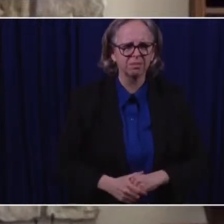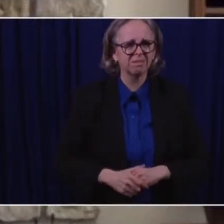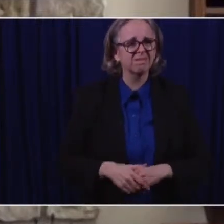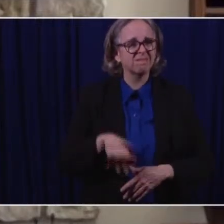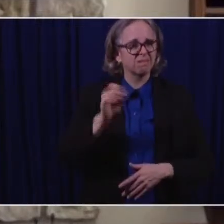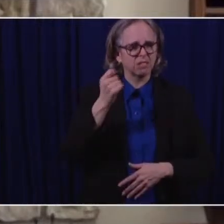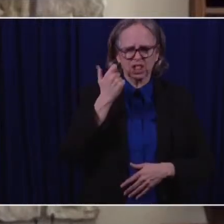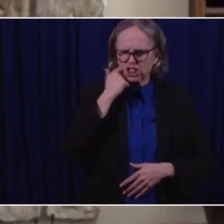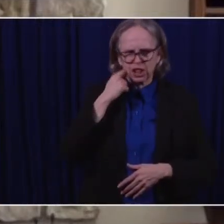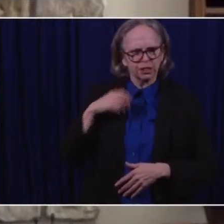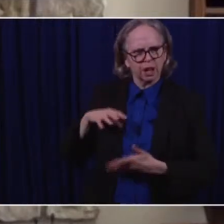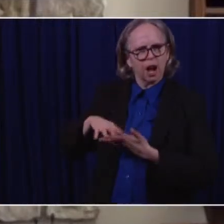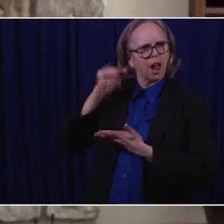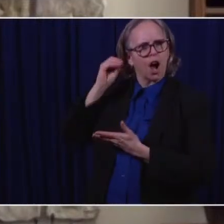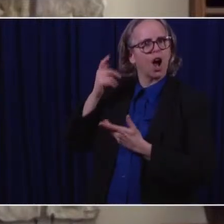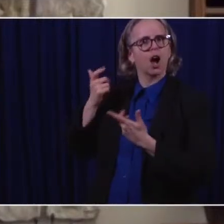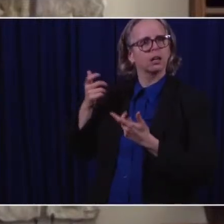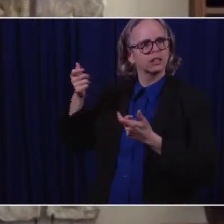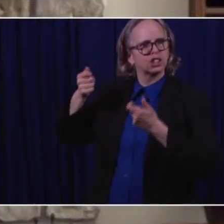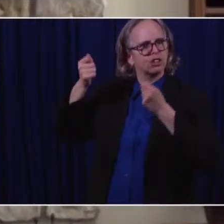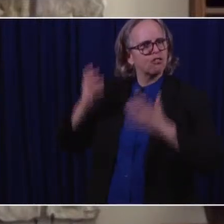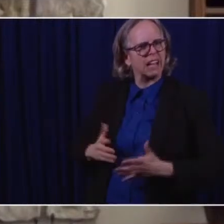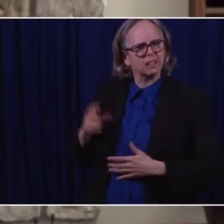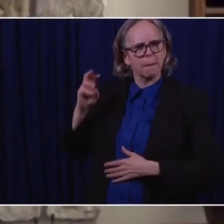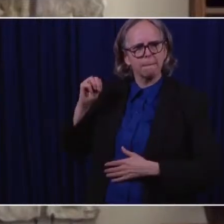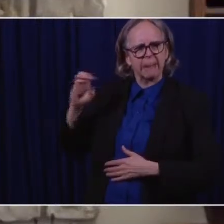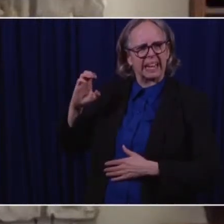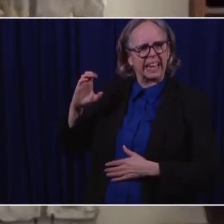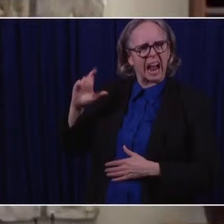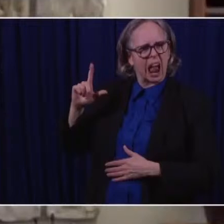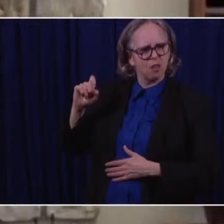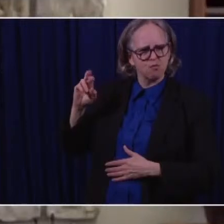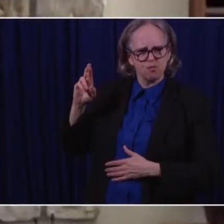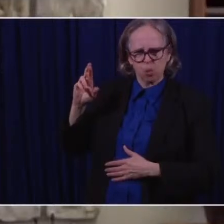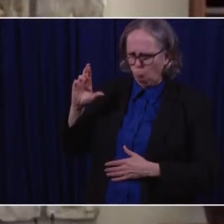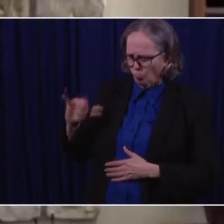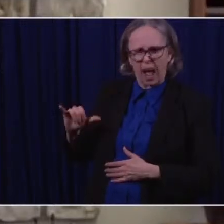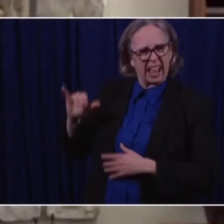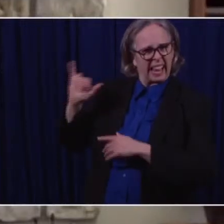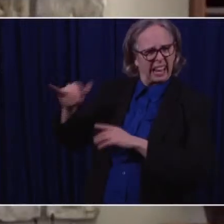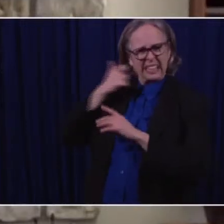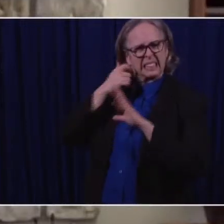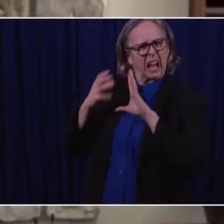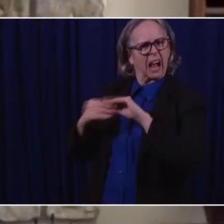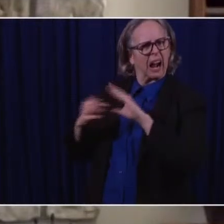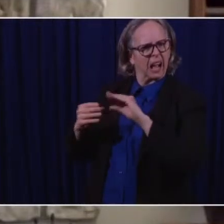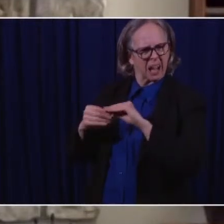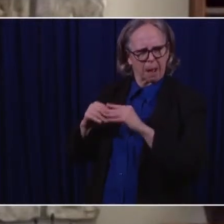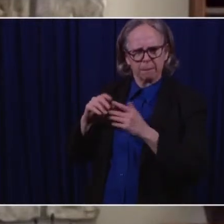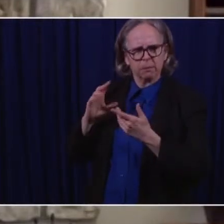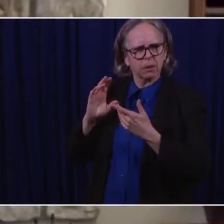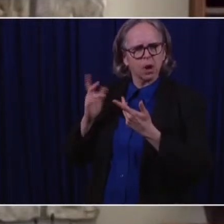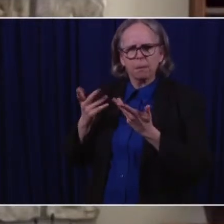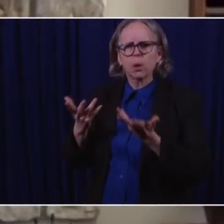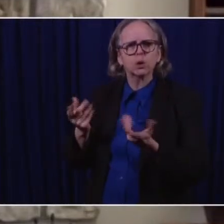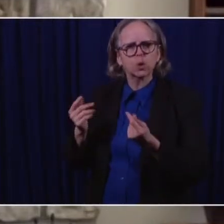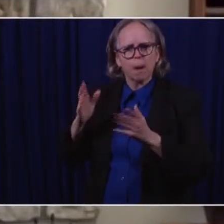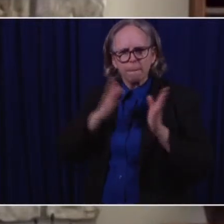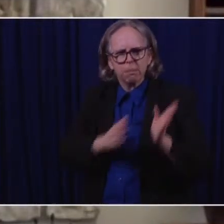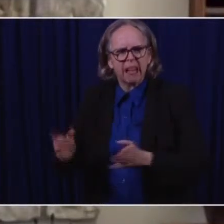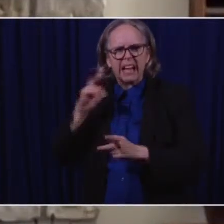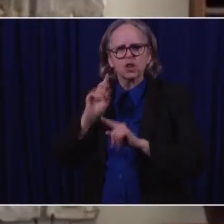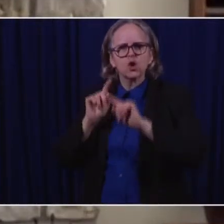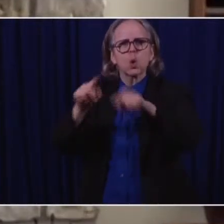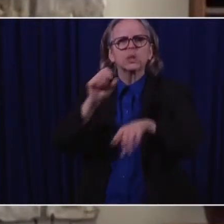elderly housing, again, is a way that we can reach people close to their home. We also